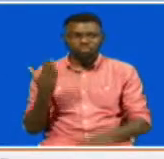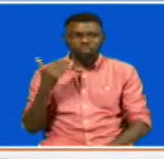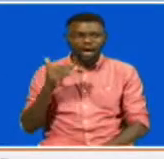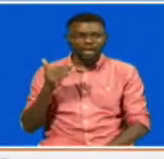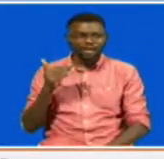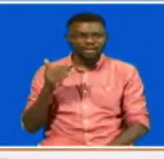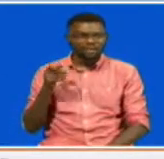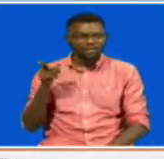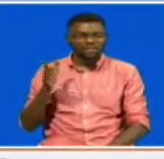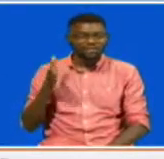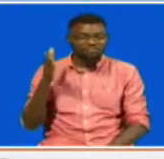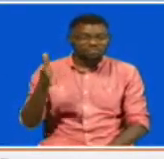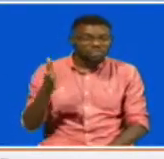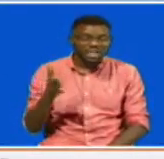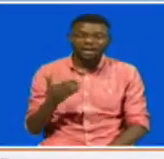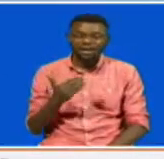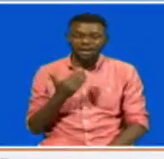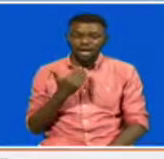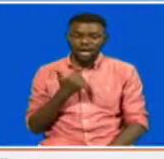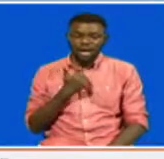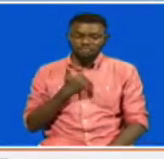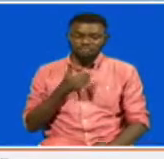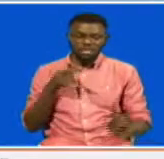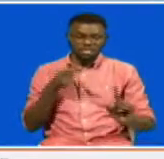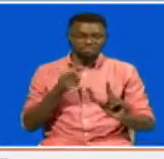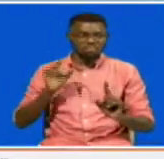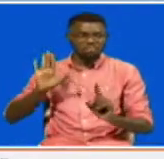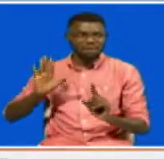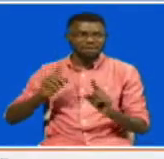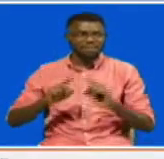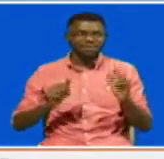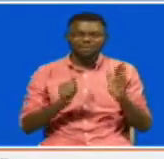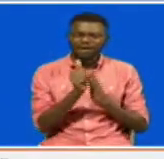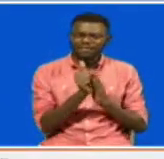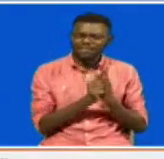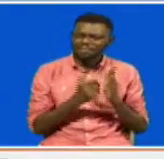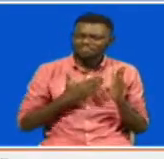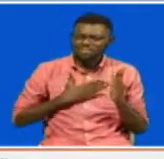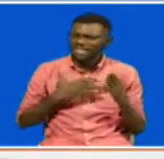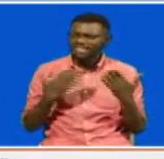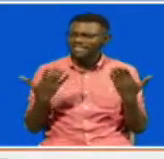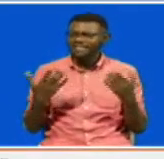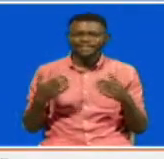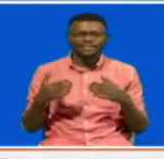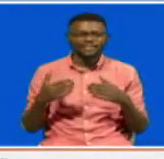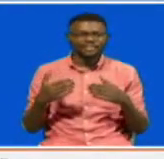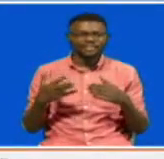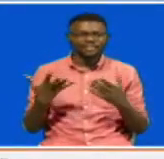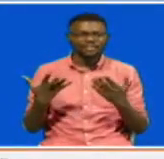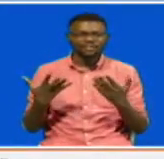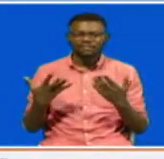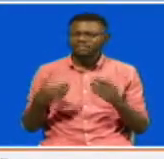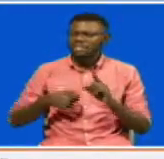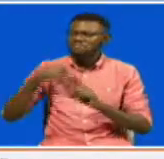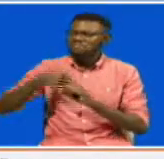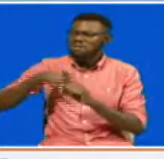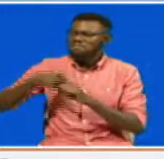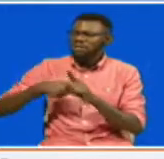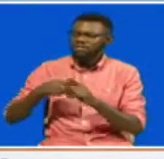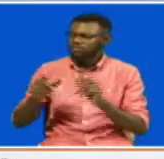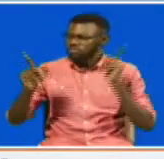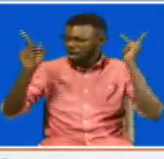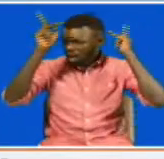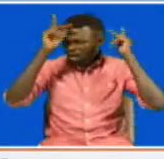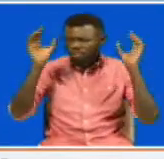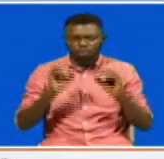But I want to tell such leaders that my agenda cannot be relegated to a fight in Kakamega. Okay. My agenda is